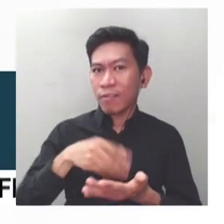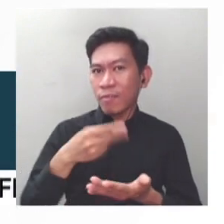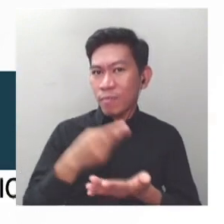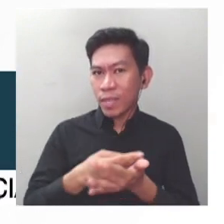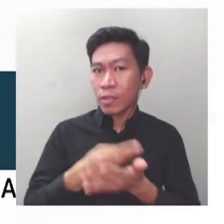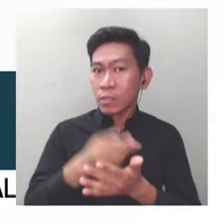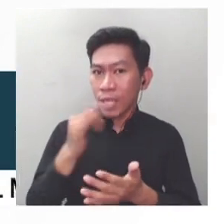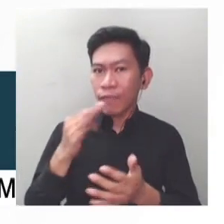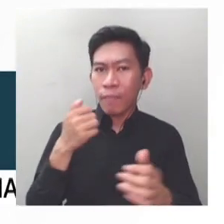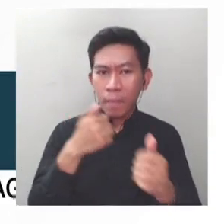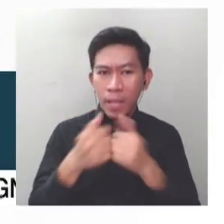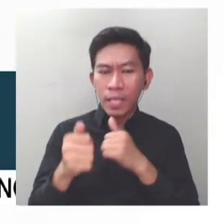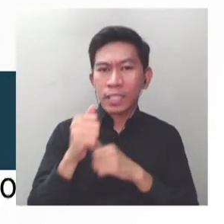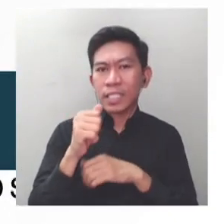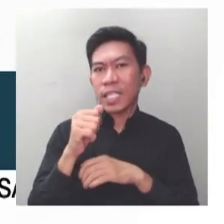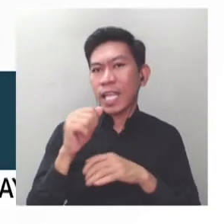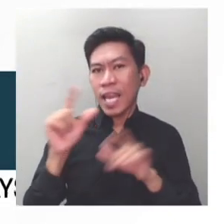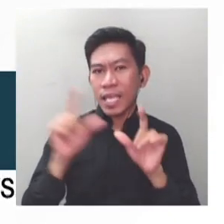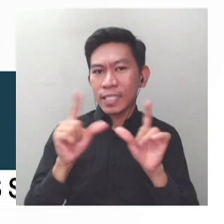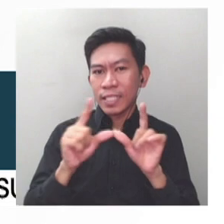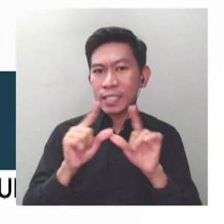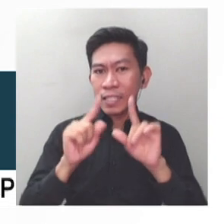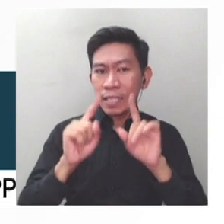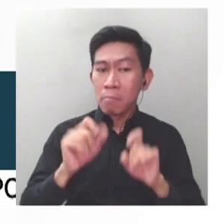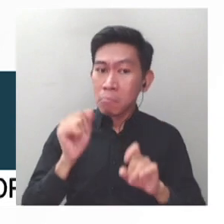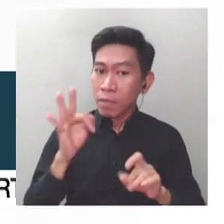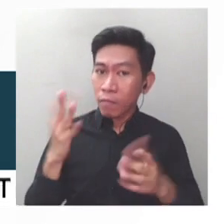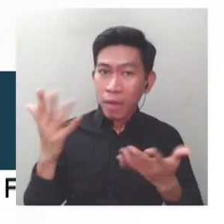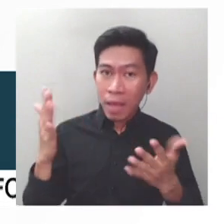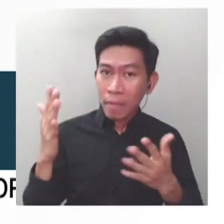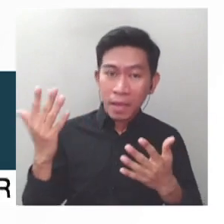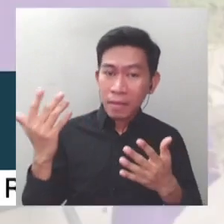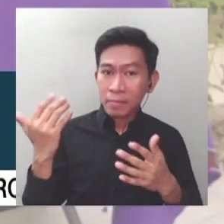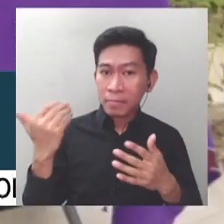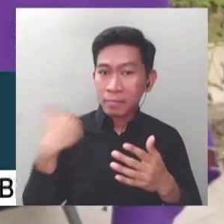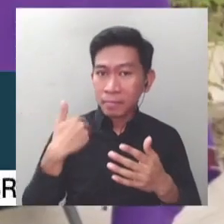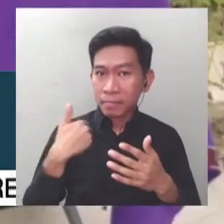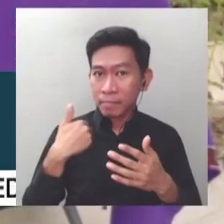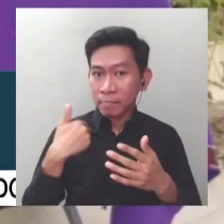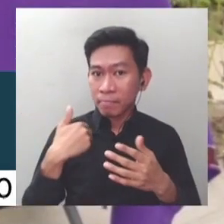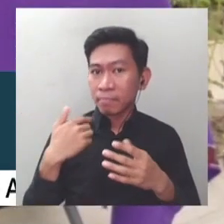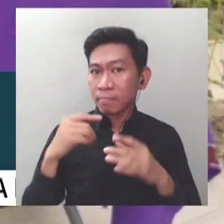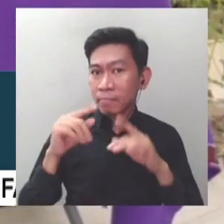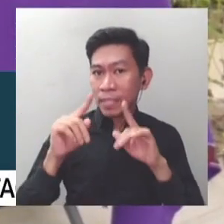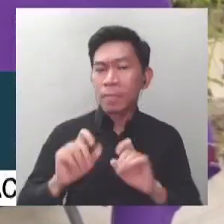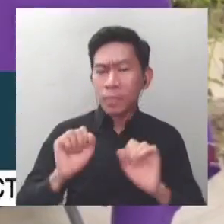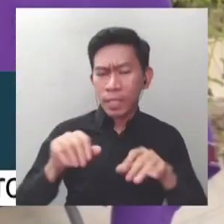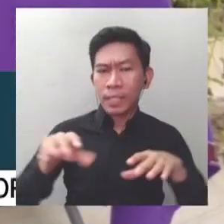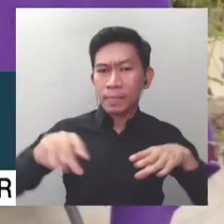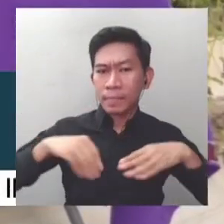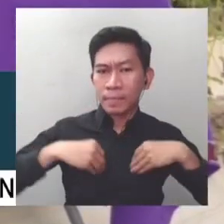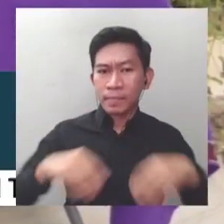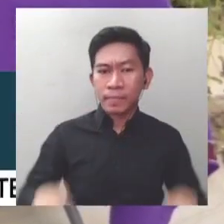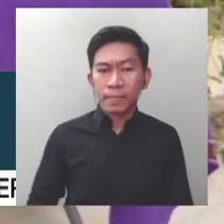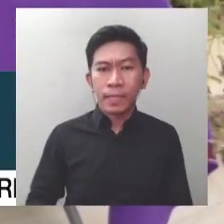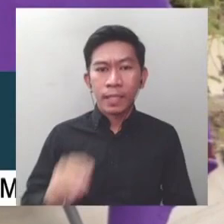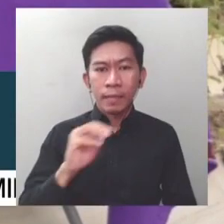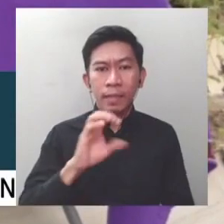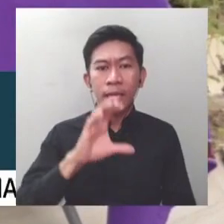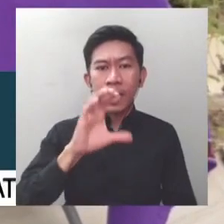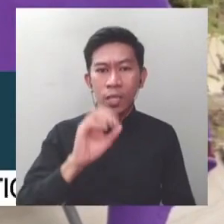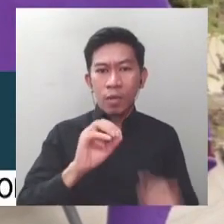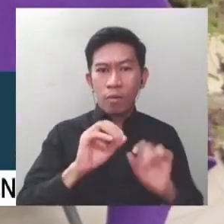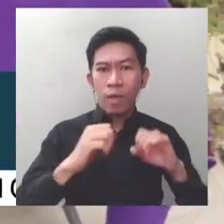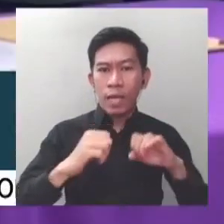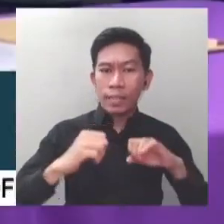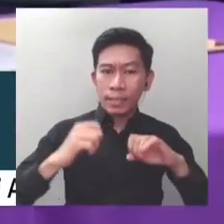licensure exam. But those who have not taken the exam are also accepted. MECO also signed a memorandum of understanding with